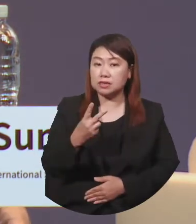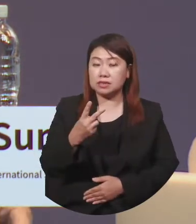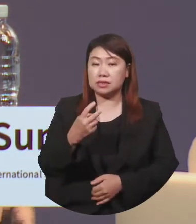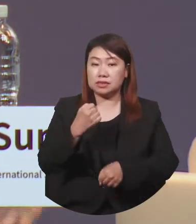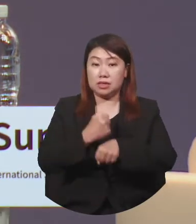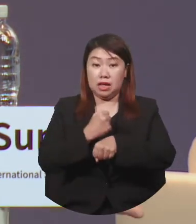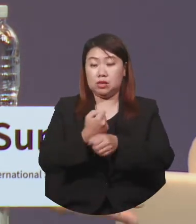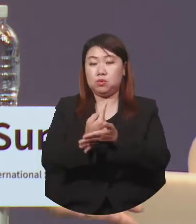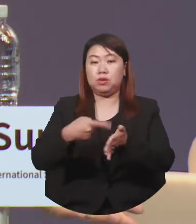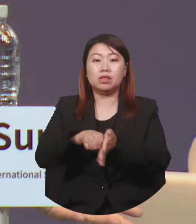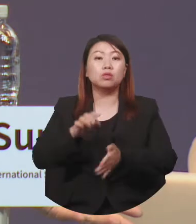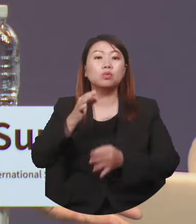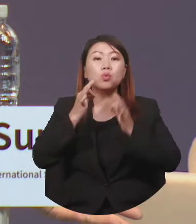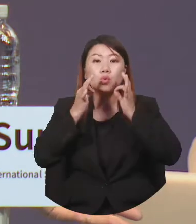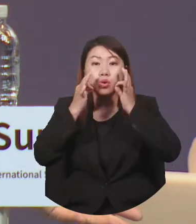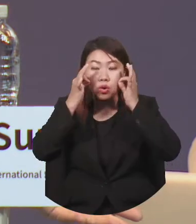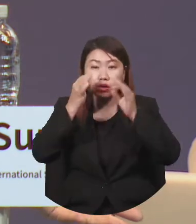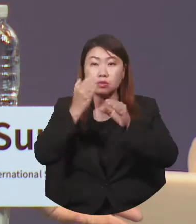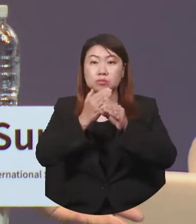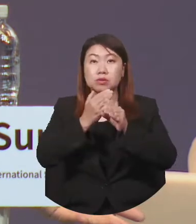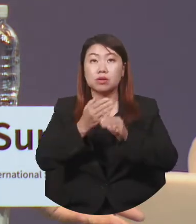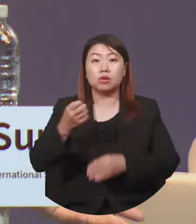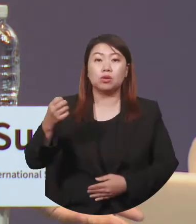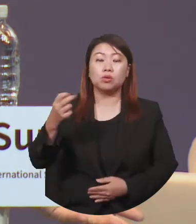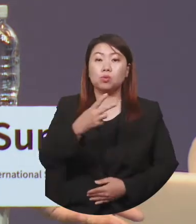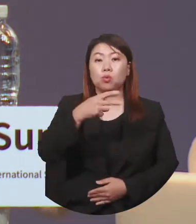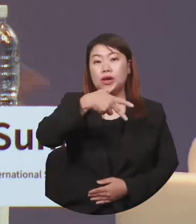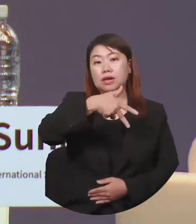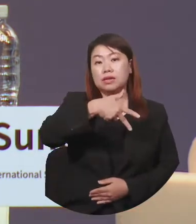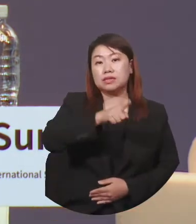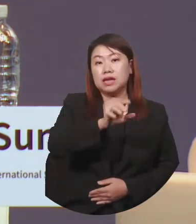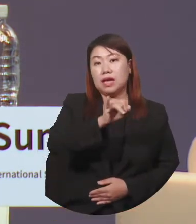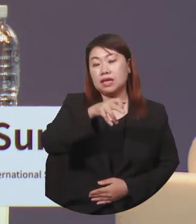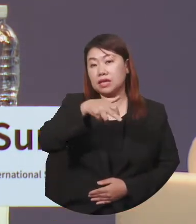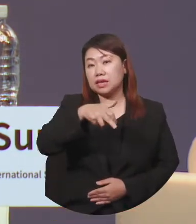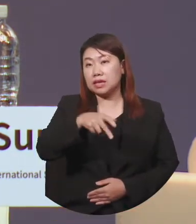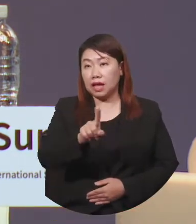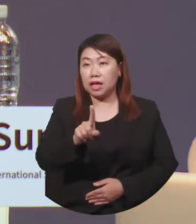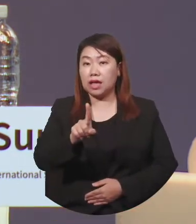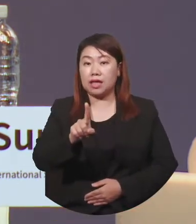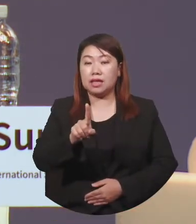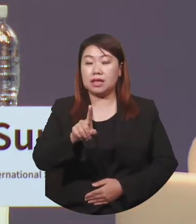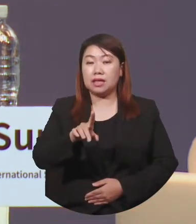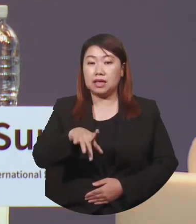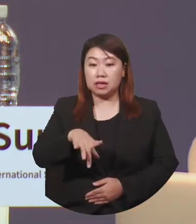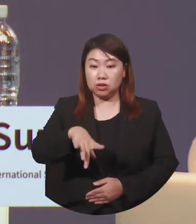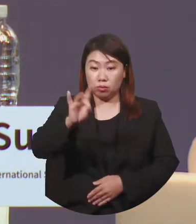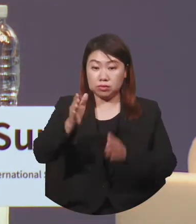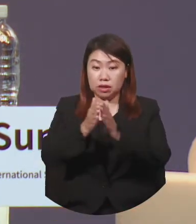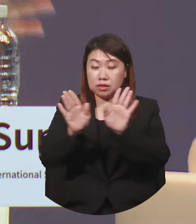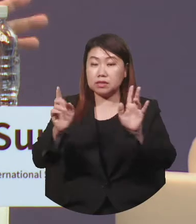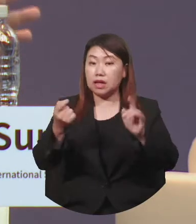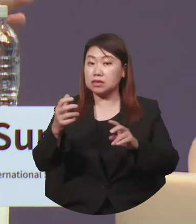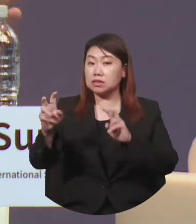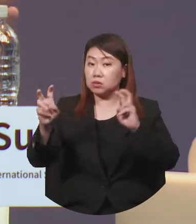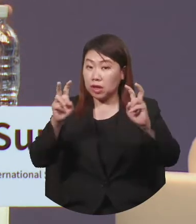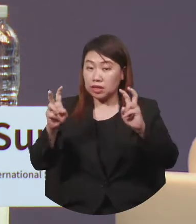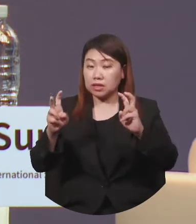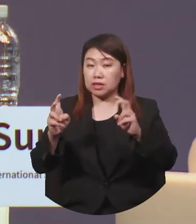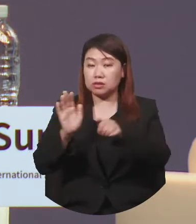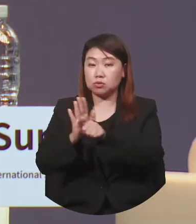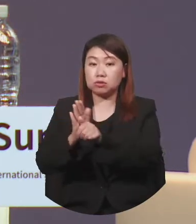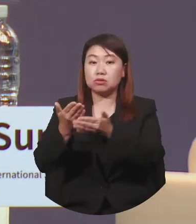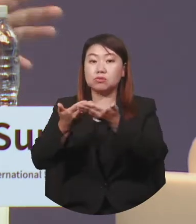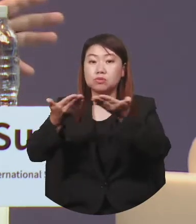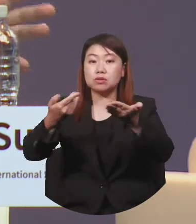because they are doing the similar thing, the startup business as well, but they don't have any space. But they have programs. They have